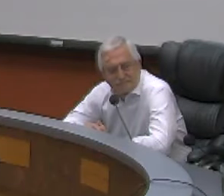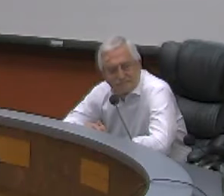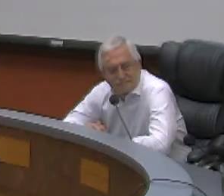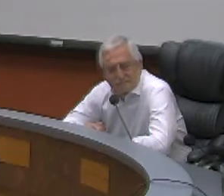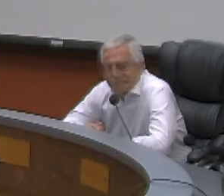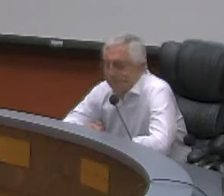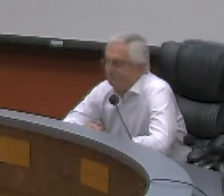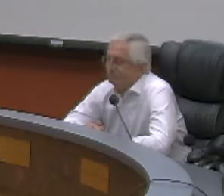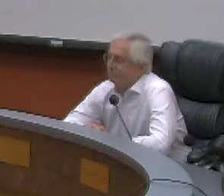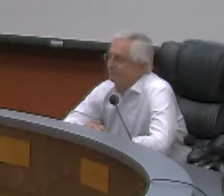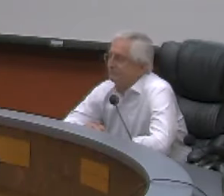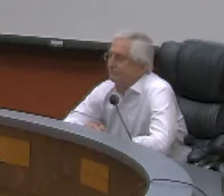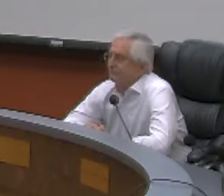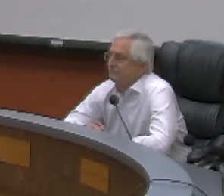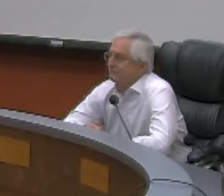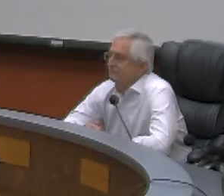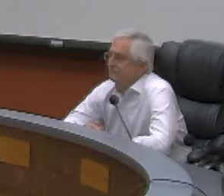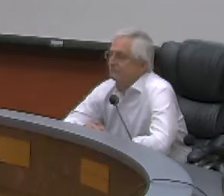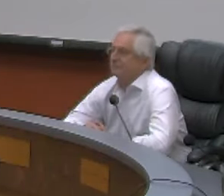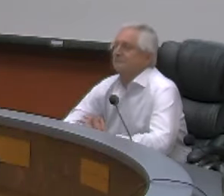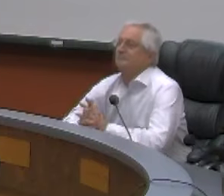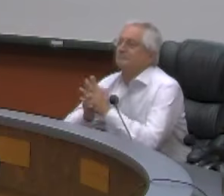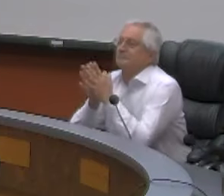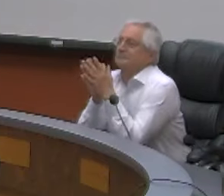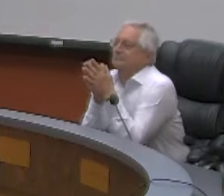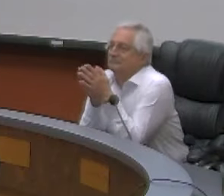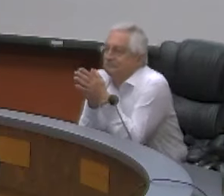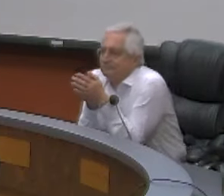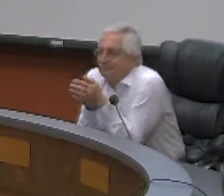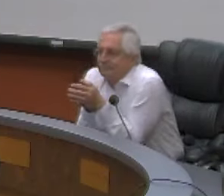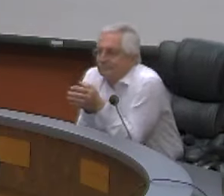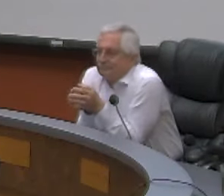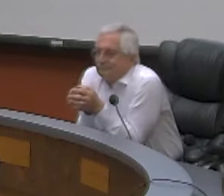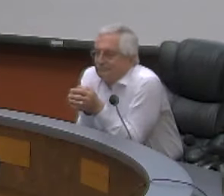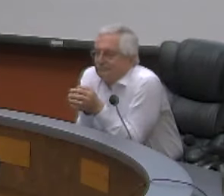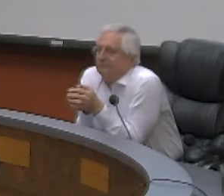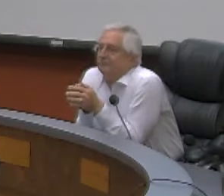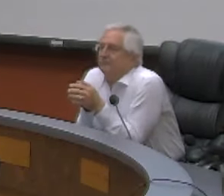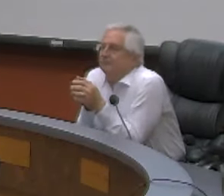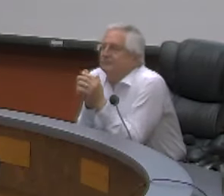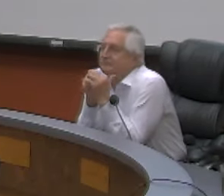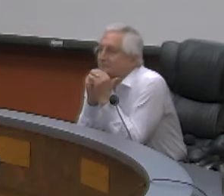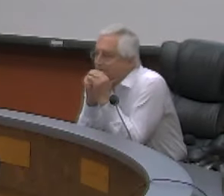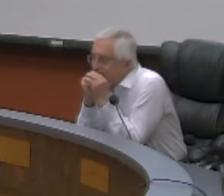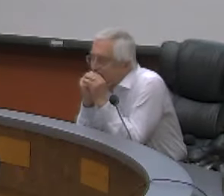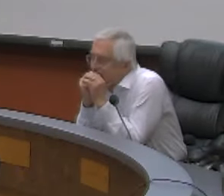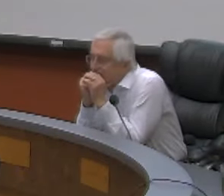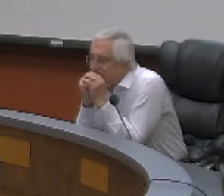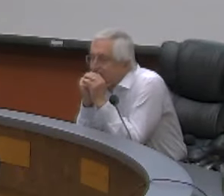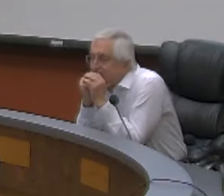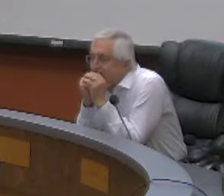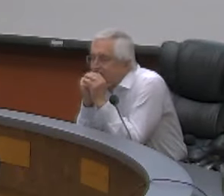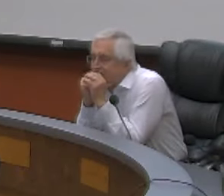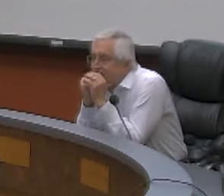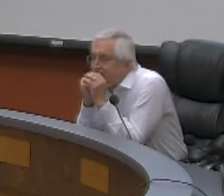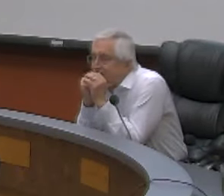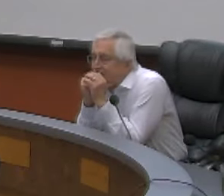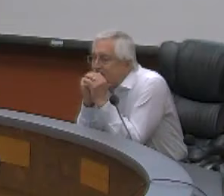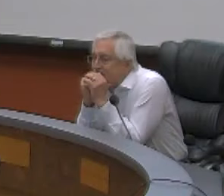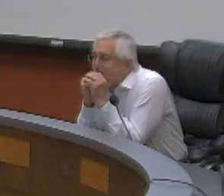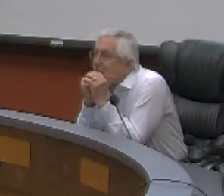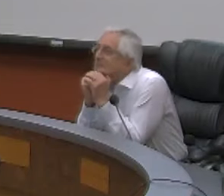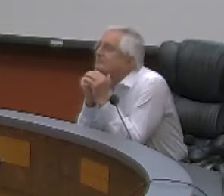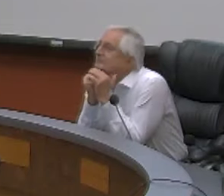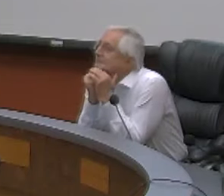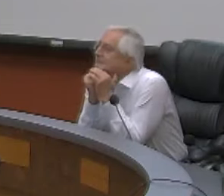because this IGA does not just apply solely to Chino Valley, as our legal department has said.